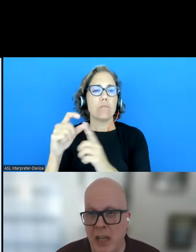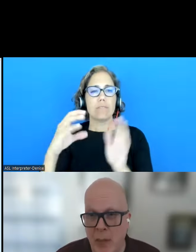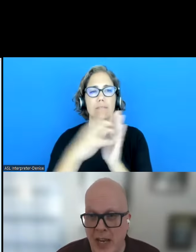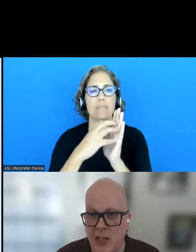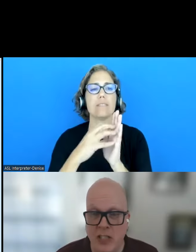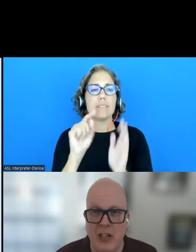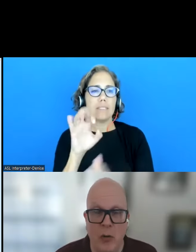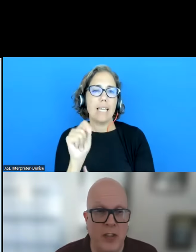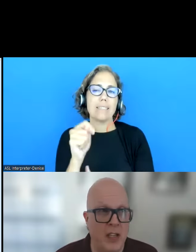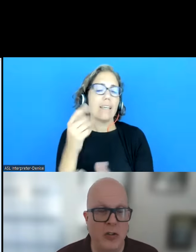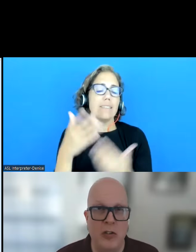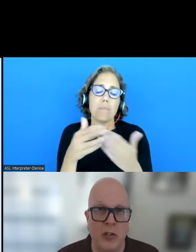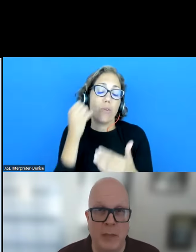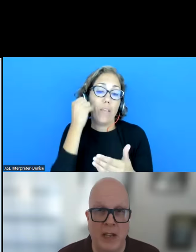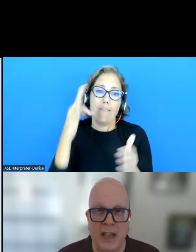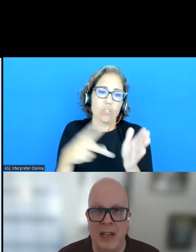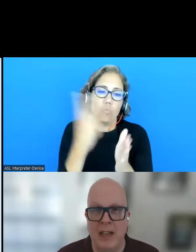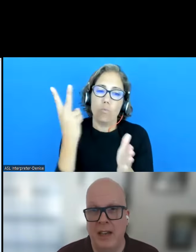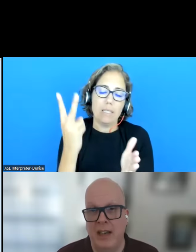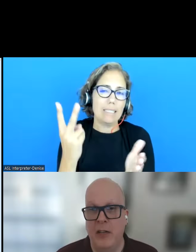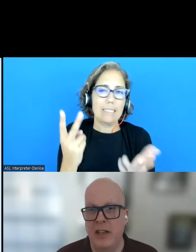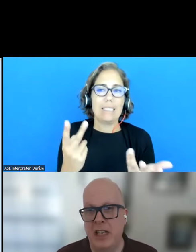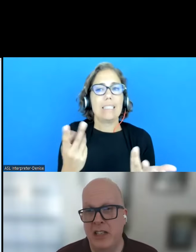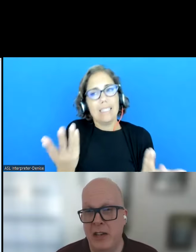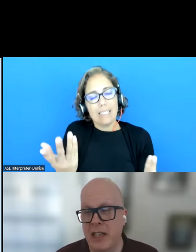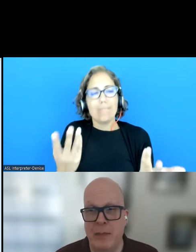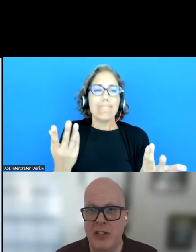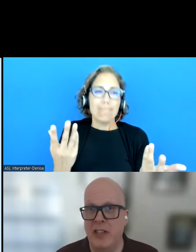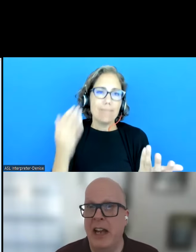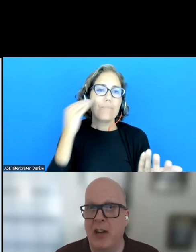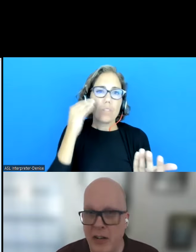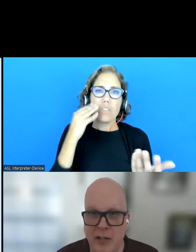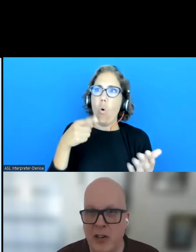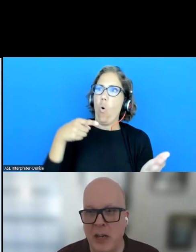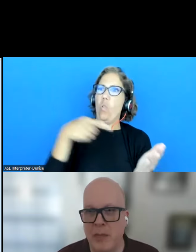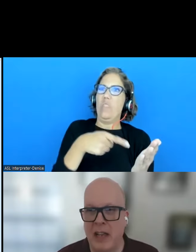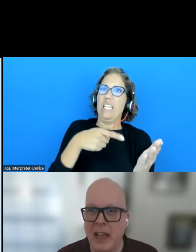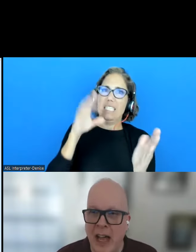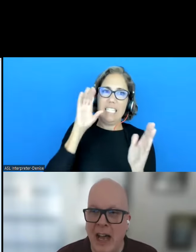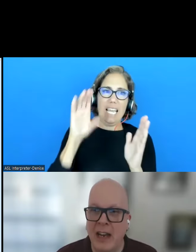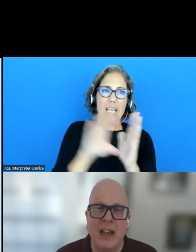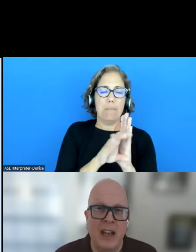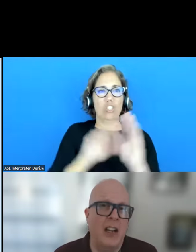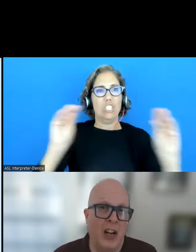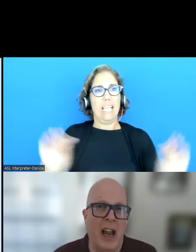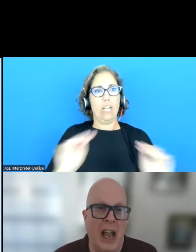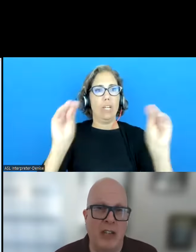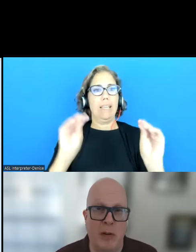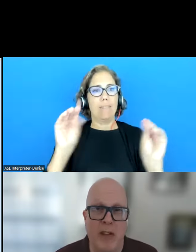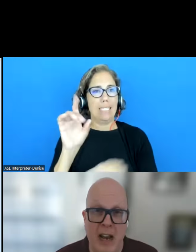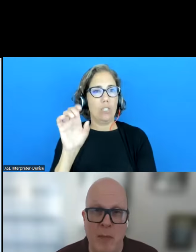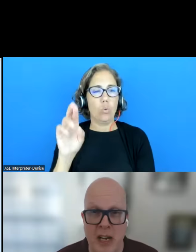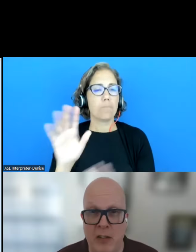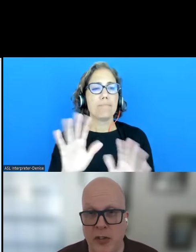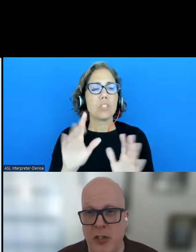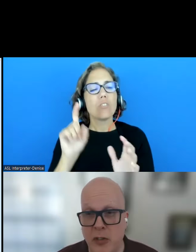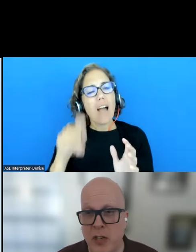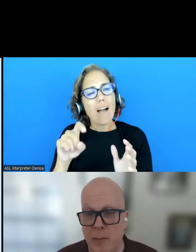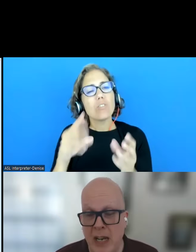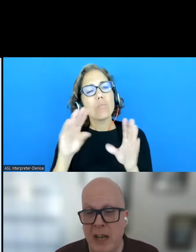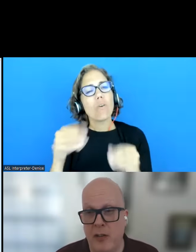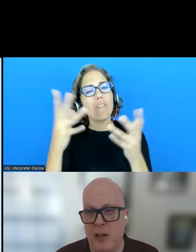duplicates what's on the page, because I don't think you should do something like, this image is decorative or something like that. You're going to have to provide a